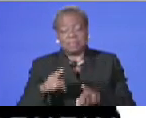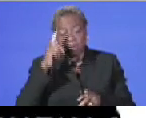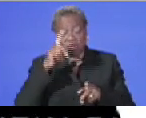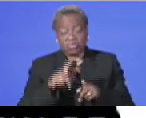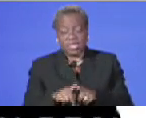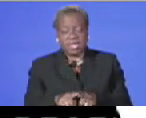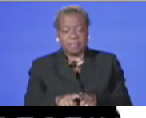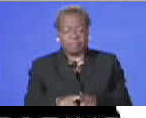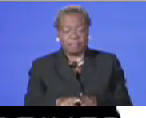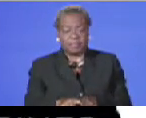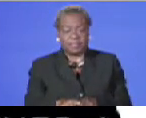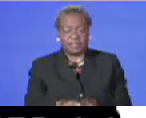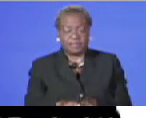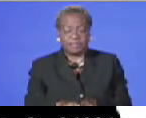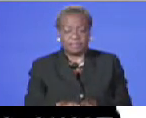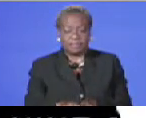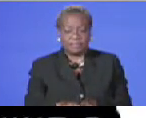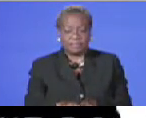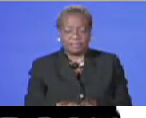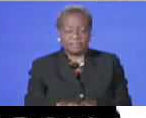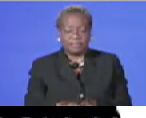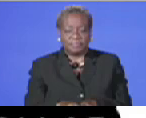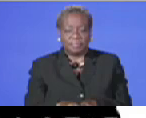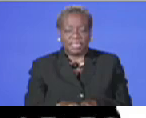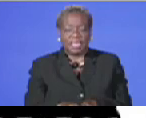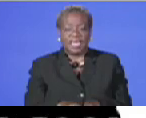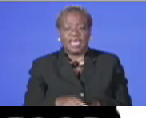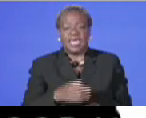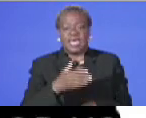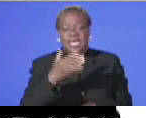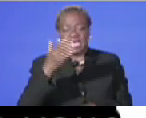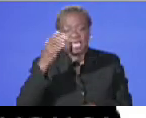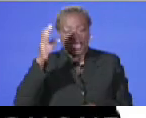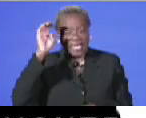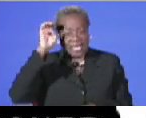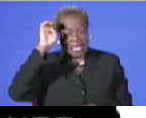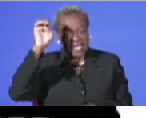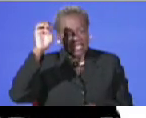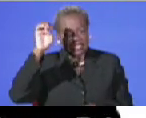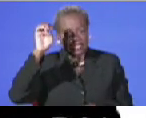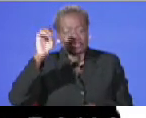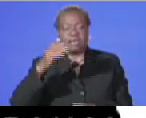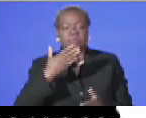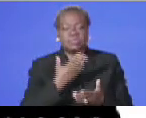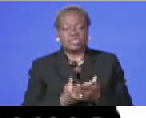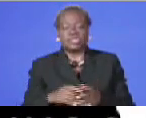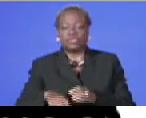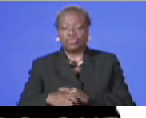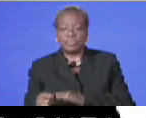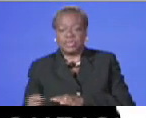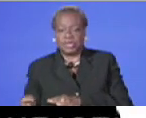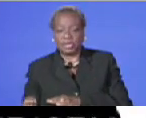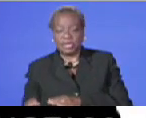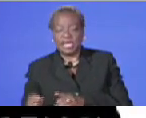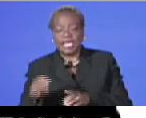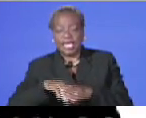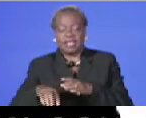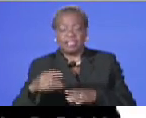in my heart. And he's been a stalwart of a contributor in this